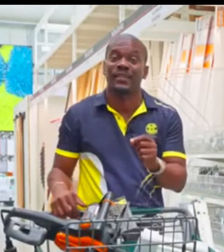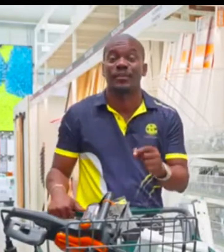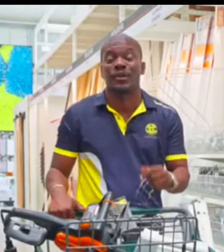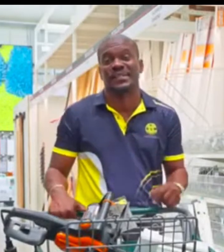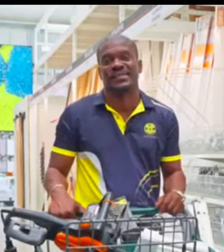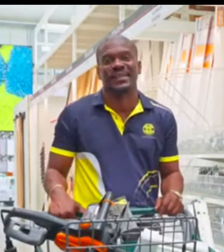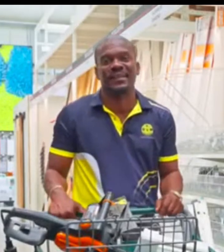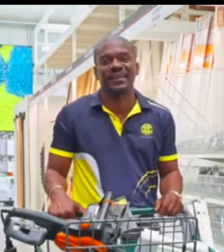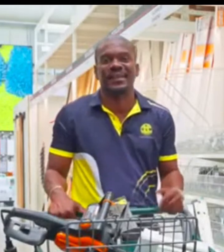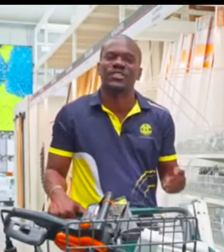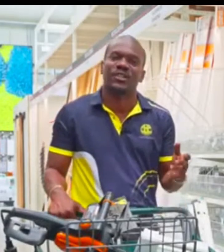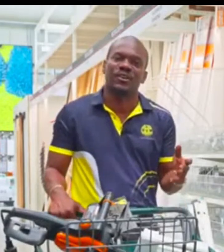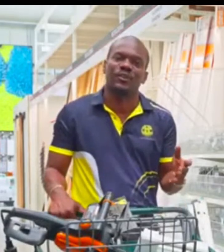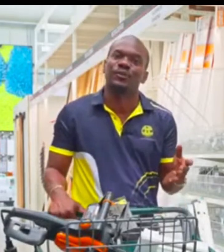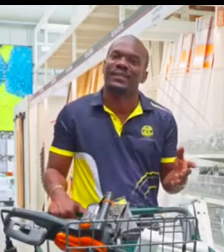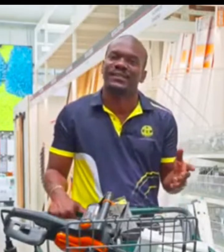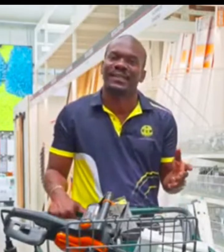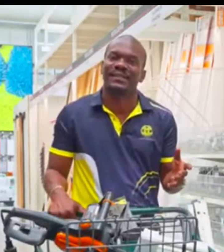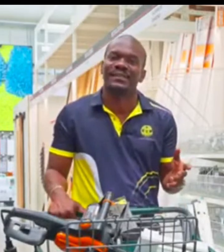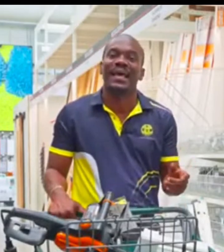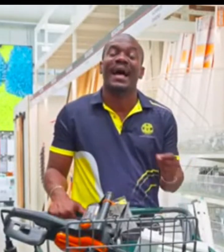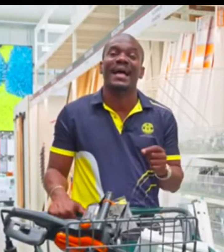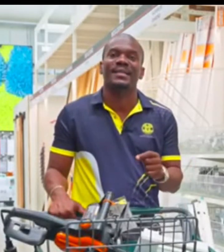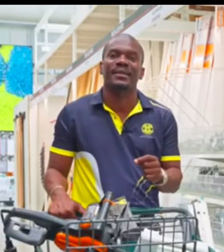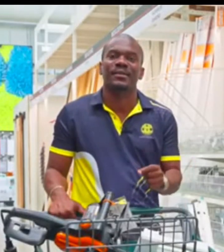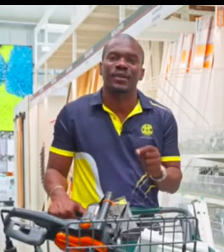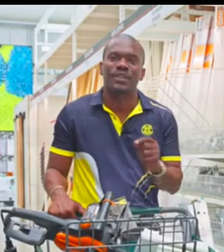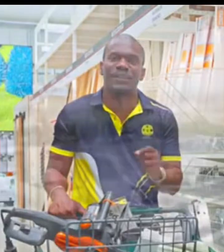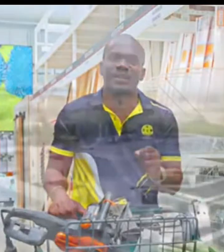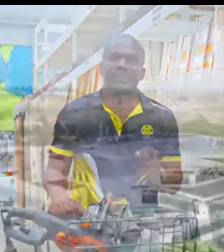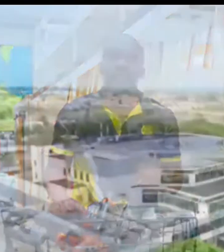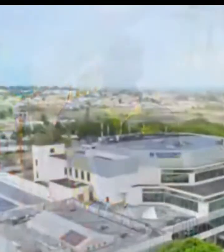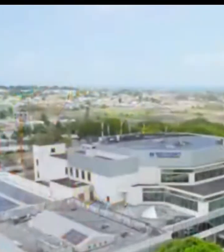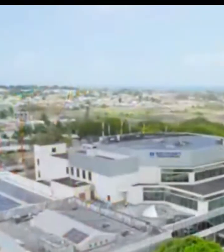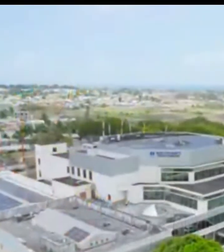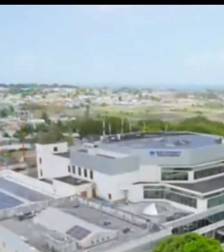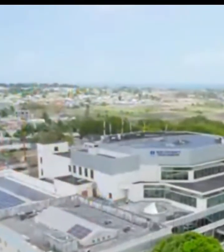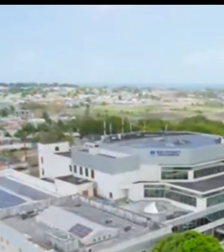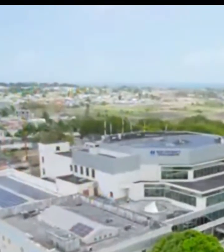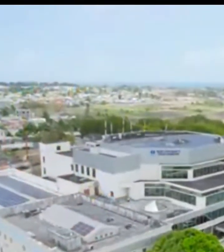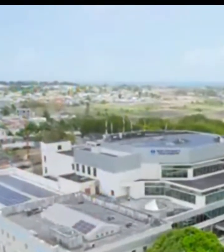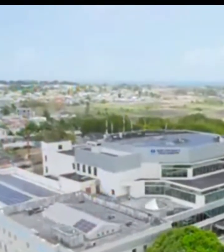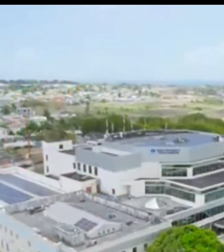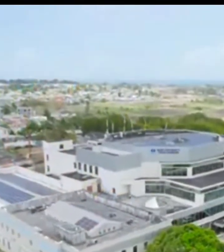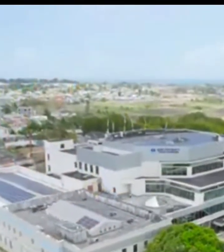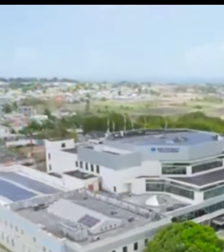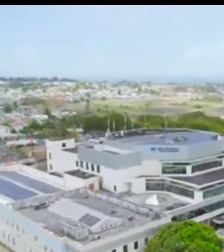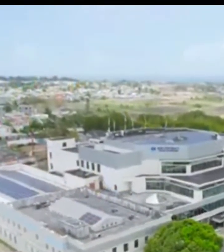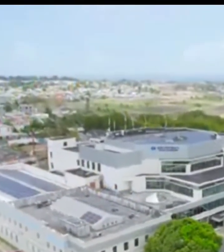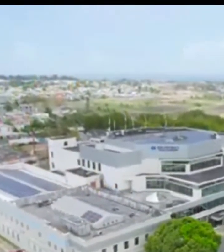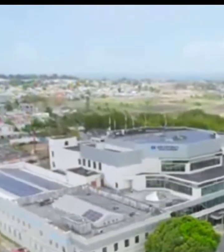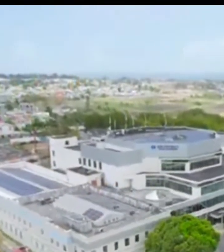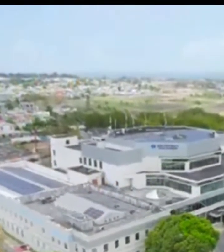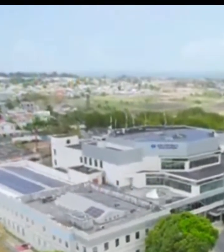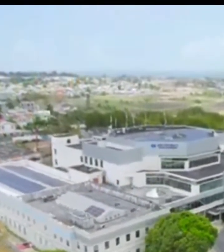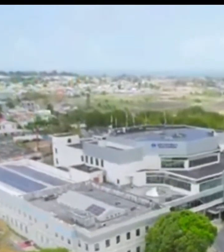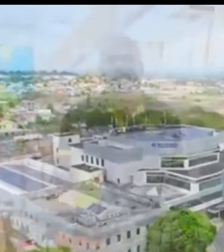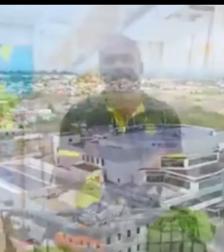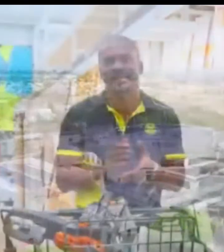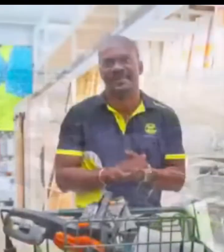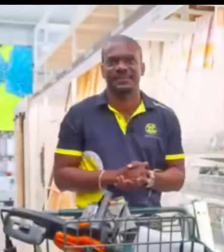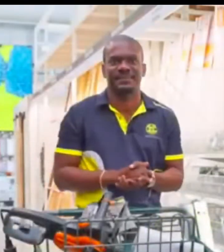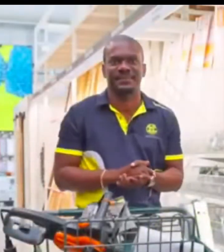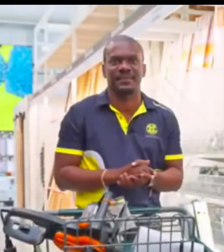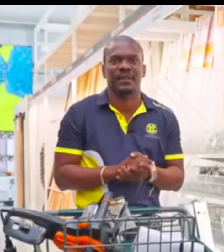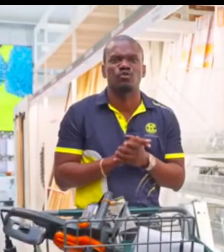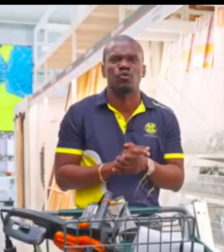in case of emergency, like shutting off utilities and the nearest emergency shelter. Be prepared for an